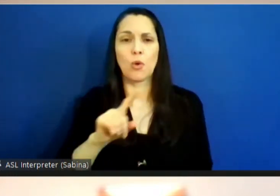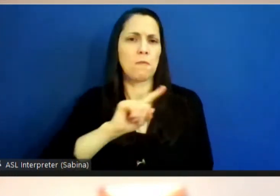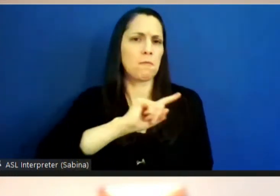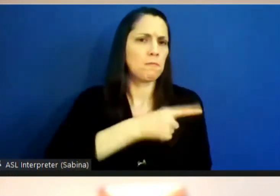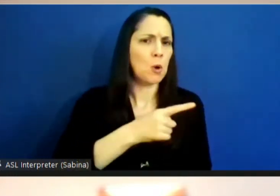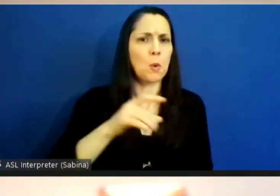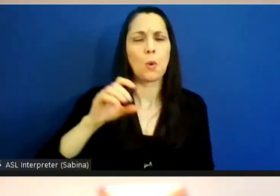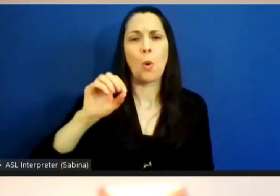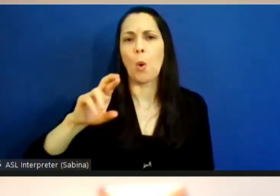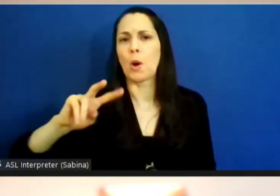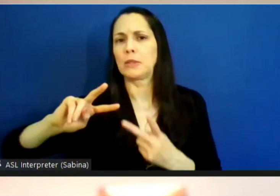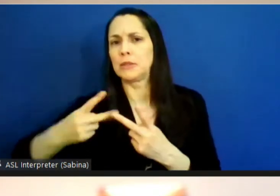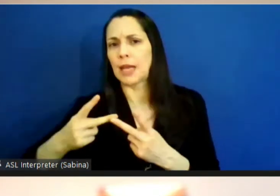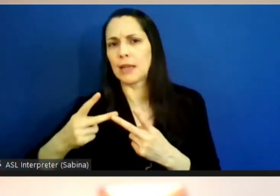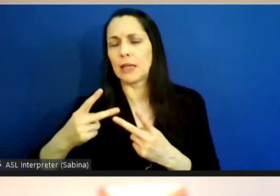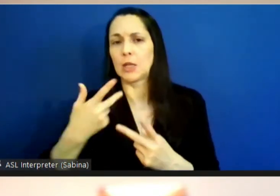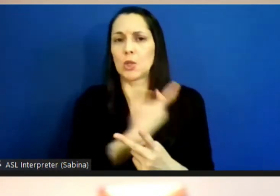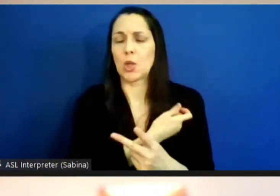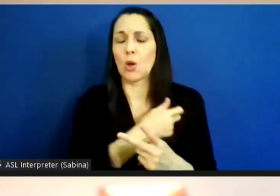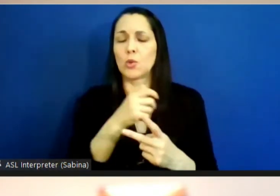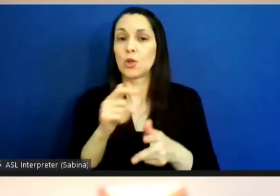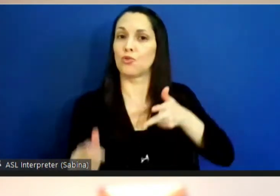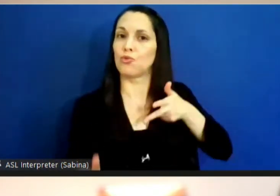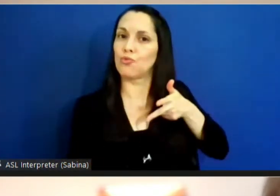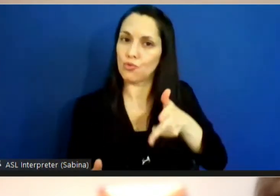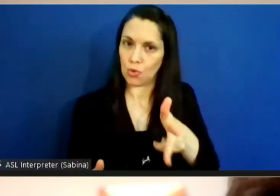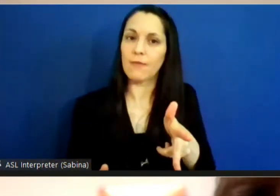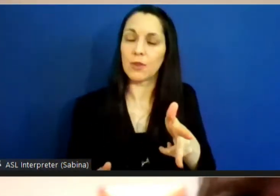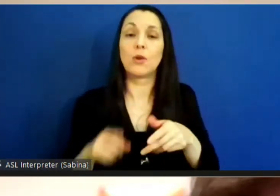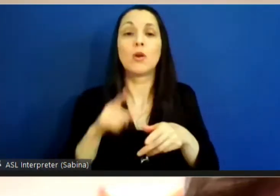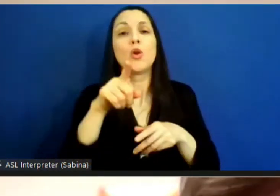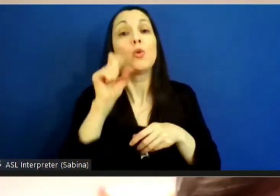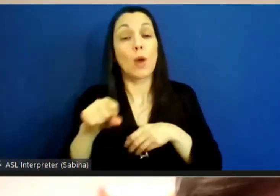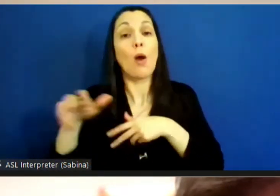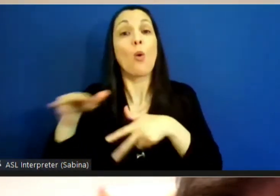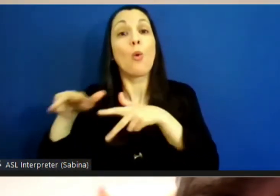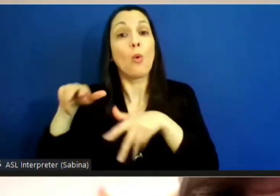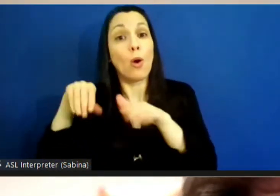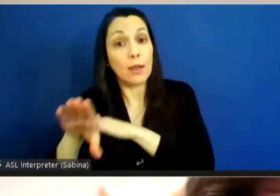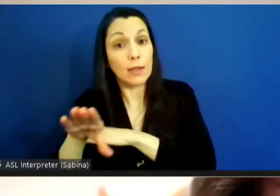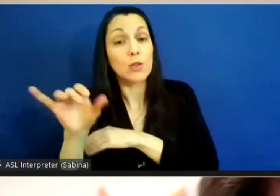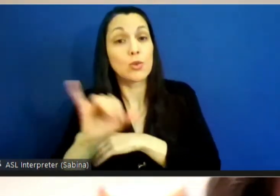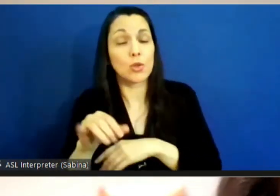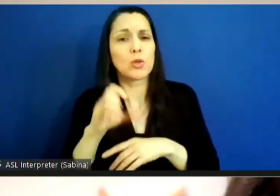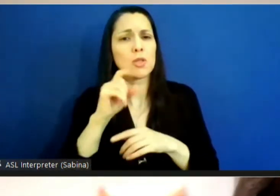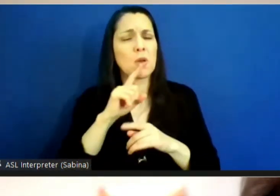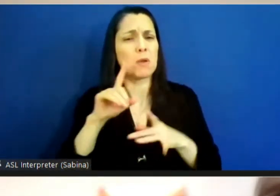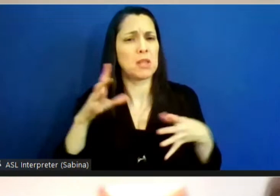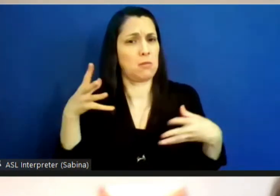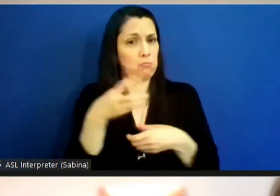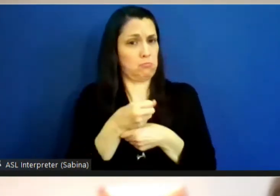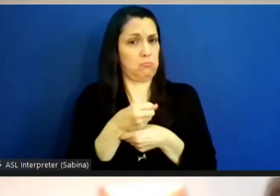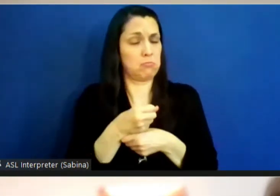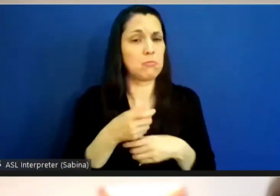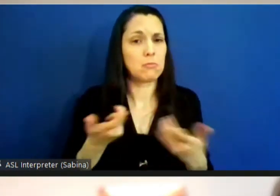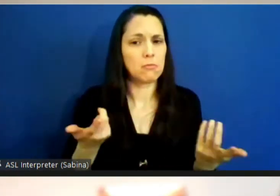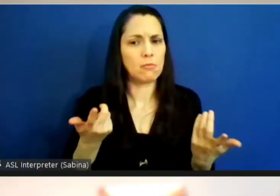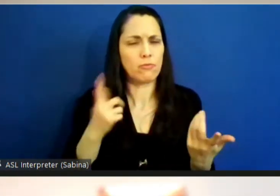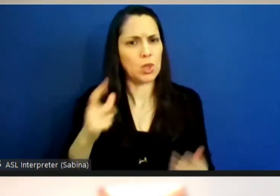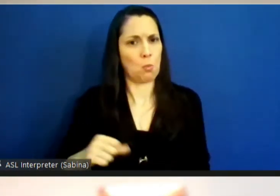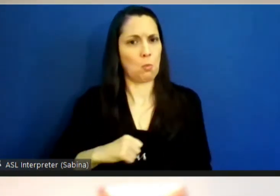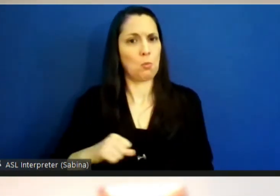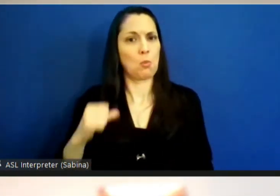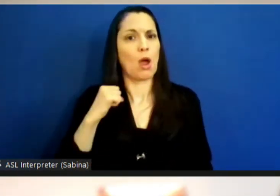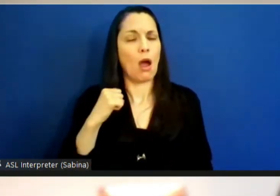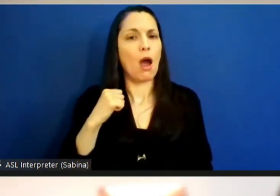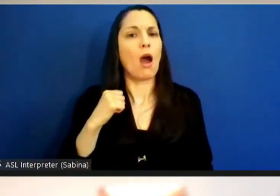dose drive-throughs, and walk-ins are also welcome. So in summary, we should be proud to achieve